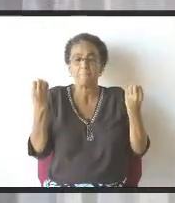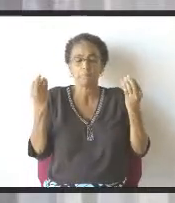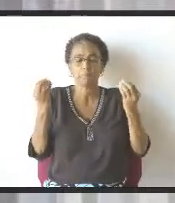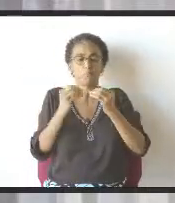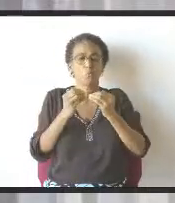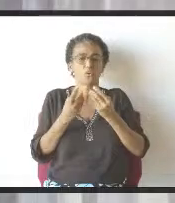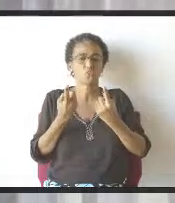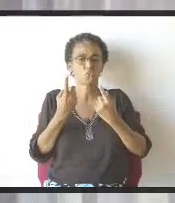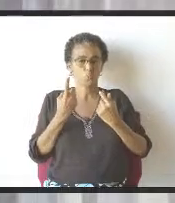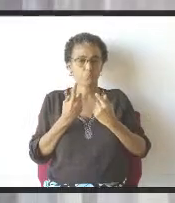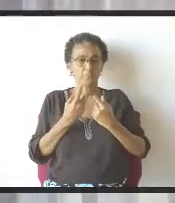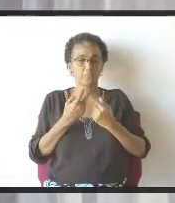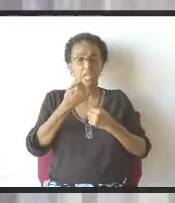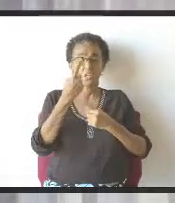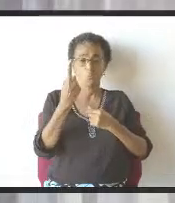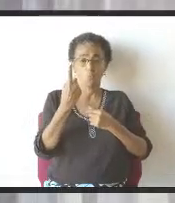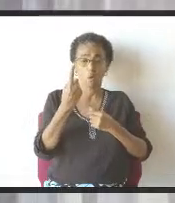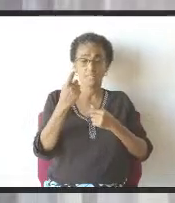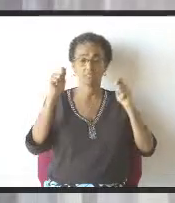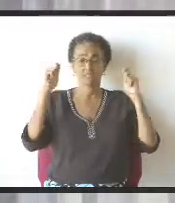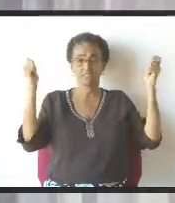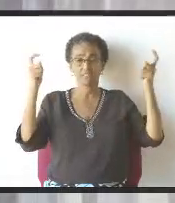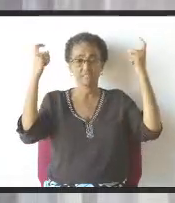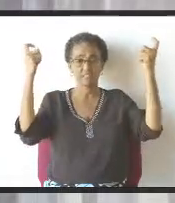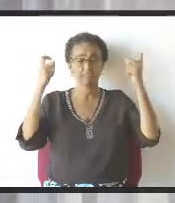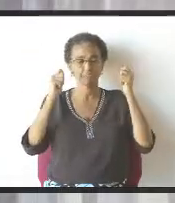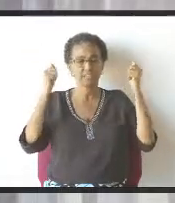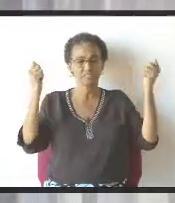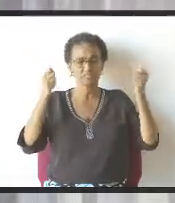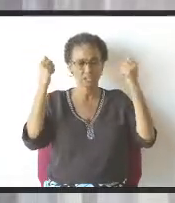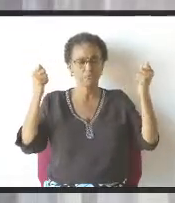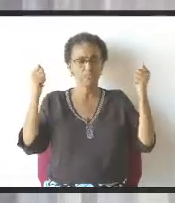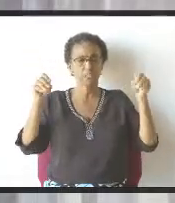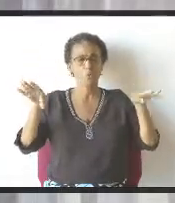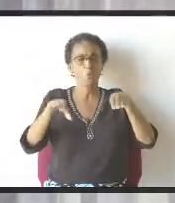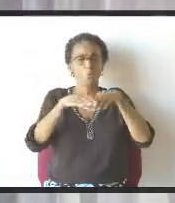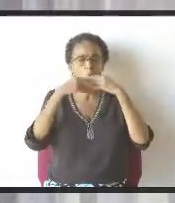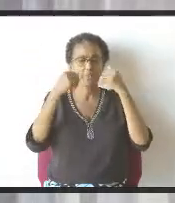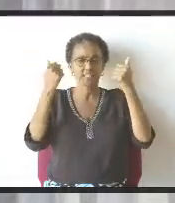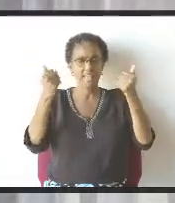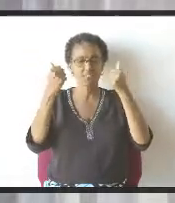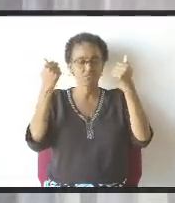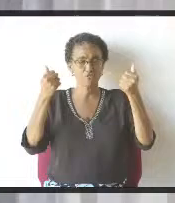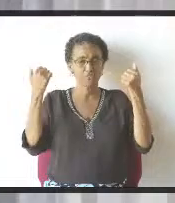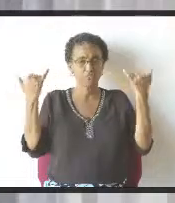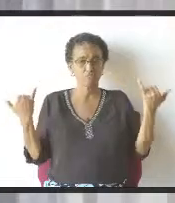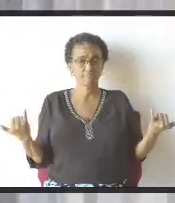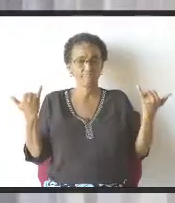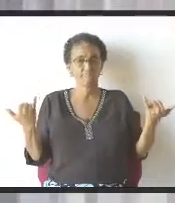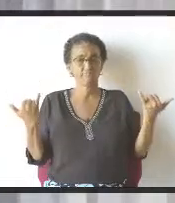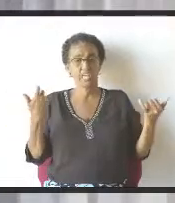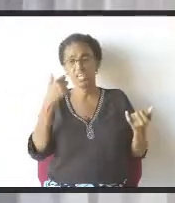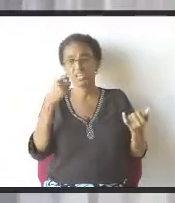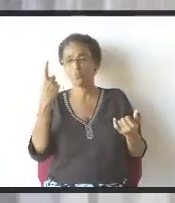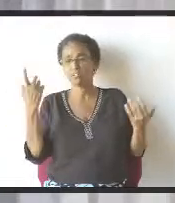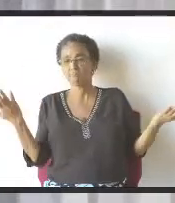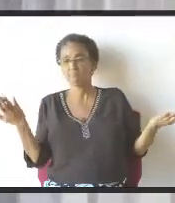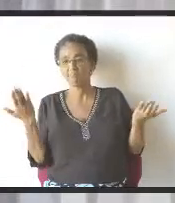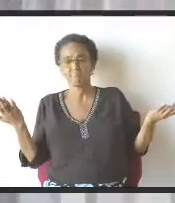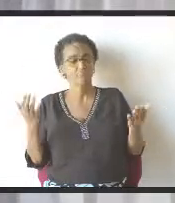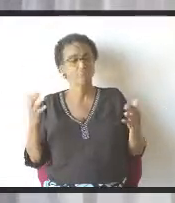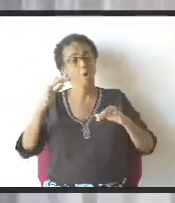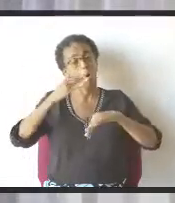And anyone celebrating a wedding anniversary today or sometime during this week? Anyone like that? Again, if you're